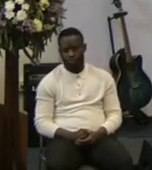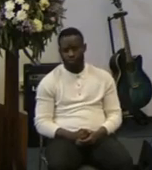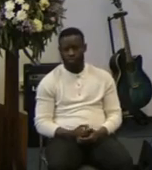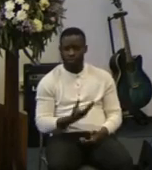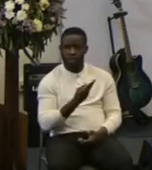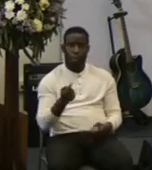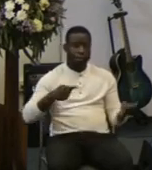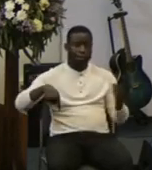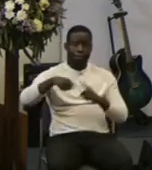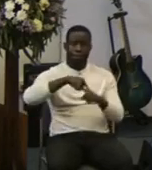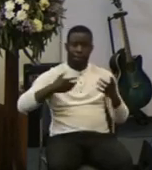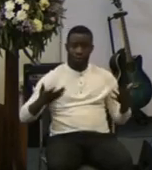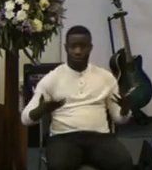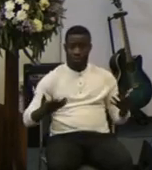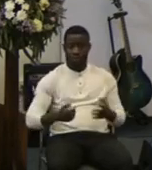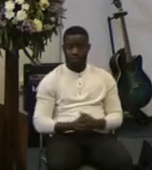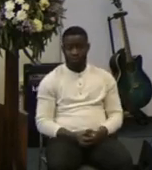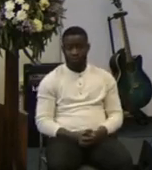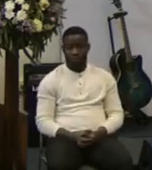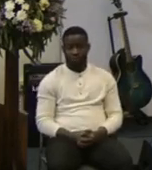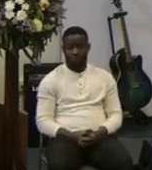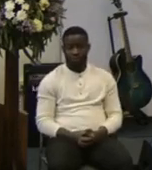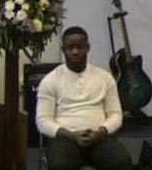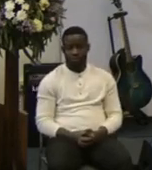for some of you folks sitting here this morning,